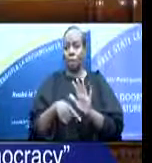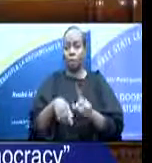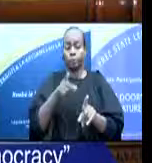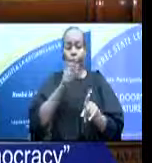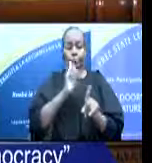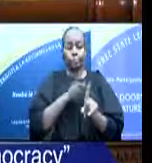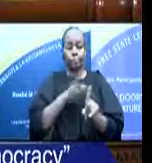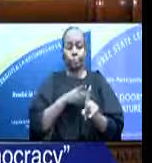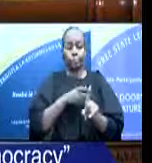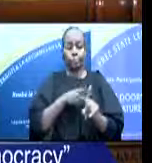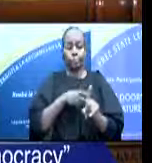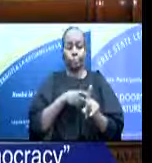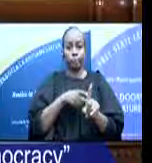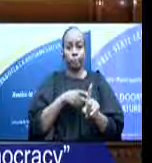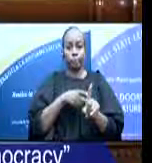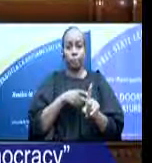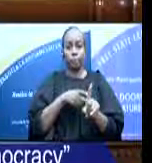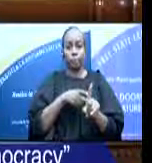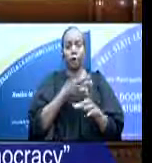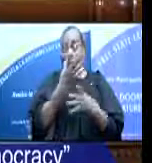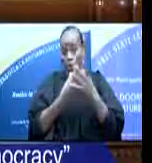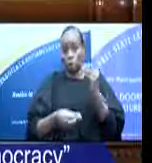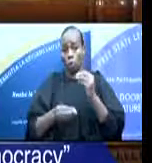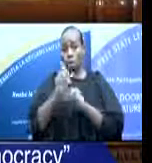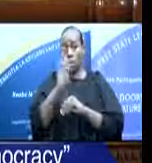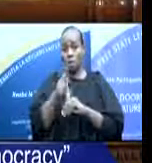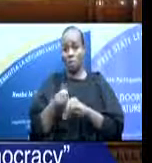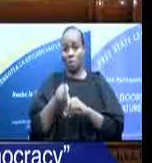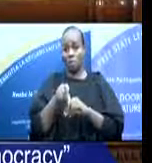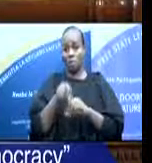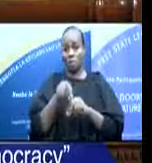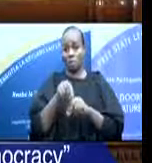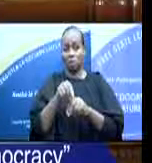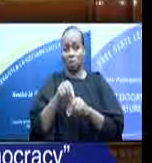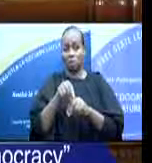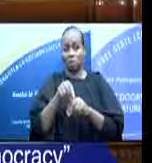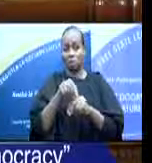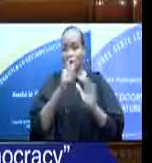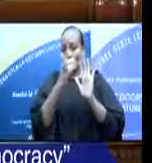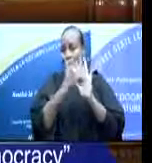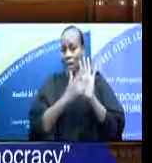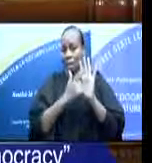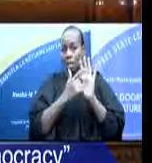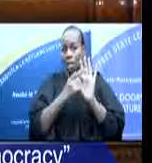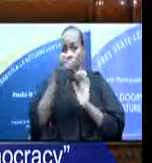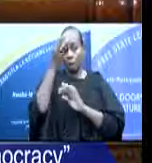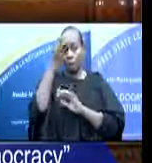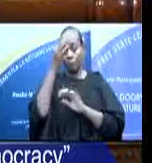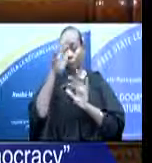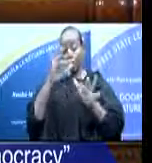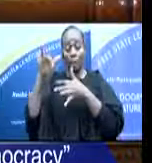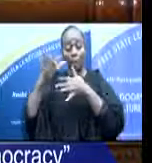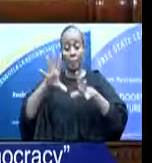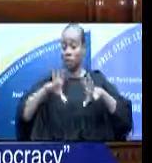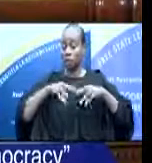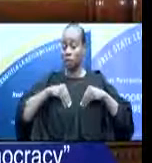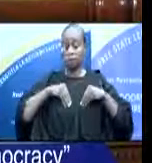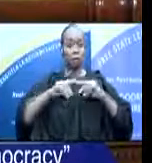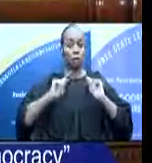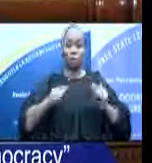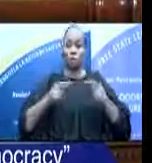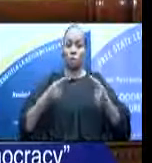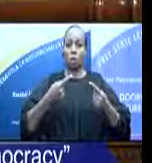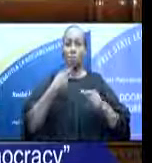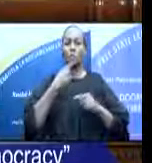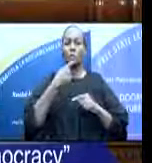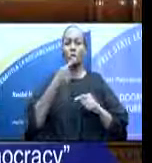materially. Manyan, you've got to withdraw that. It's so unparliamentary. Withdraw that. You cannot